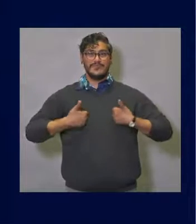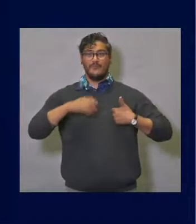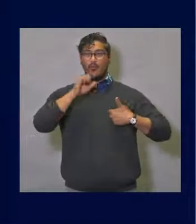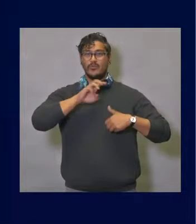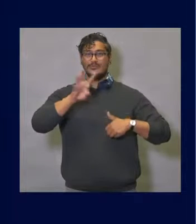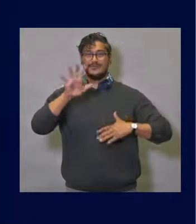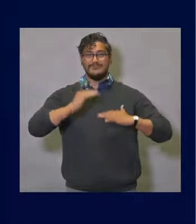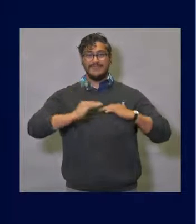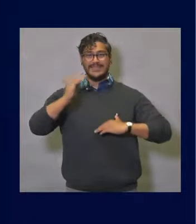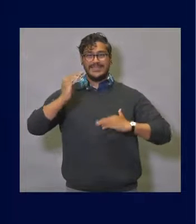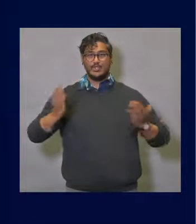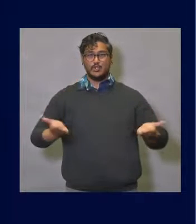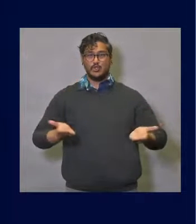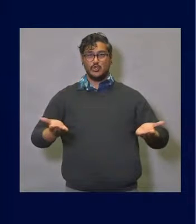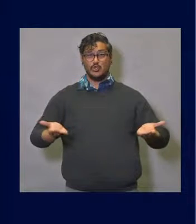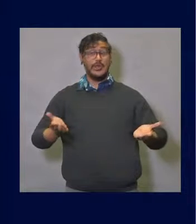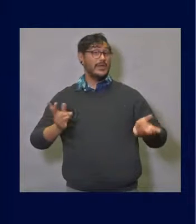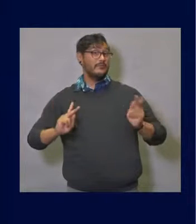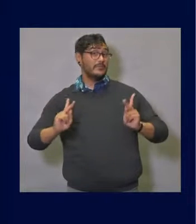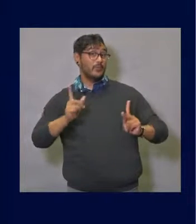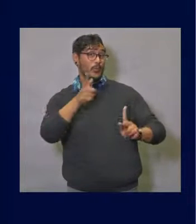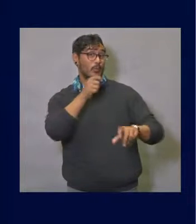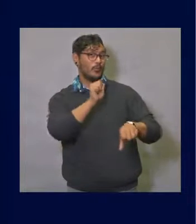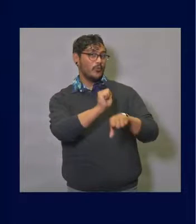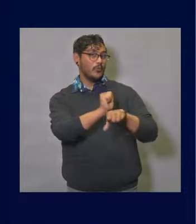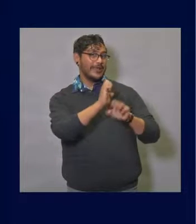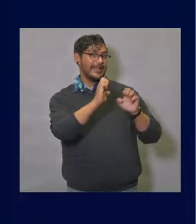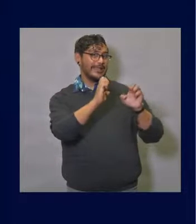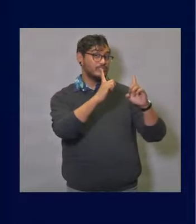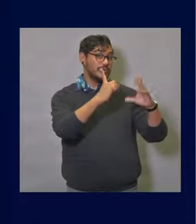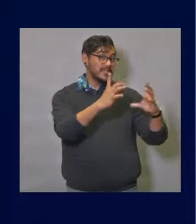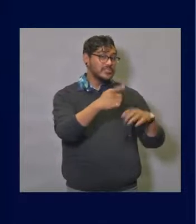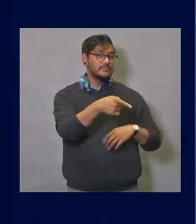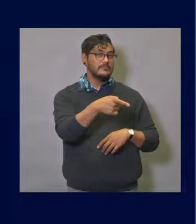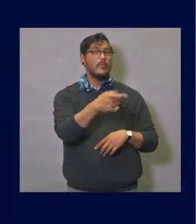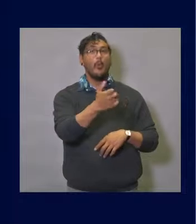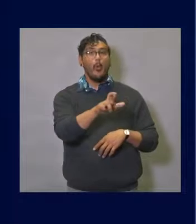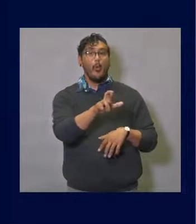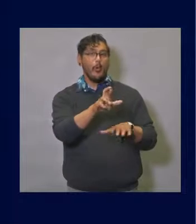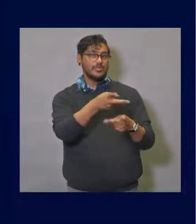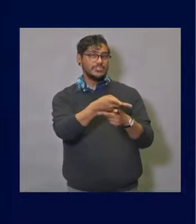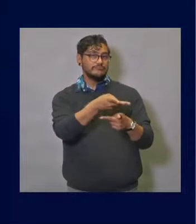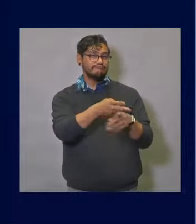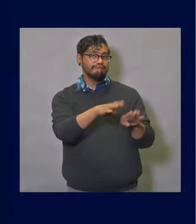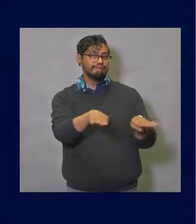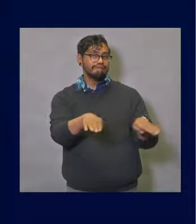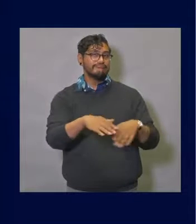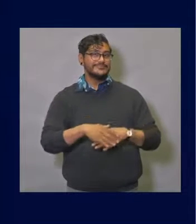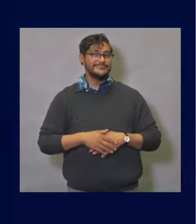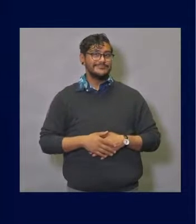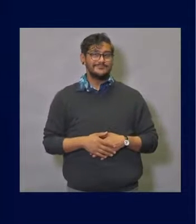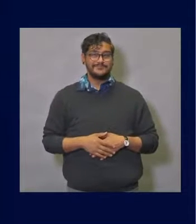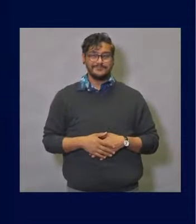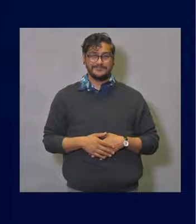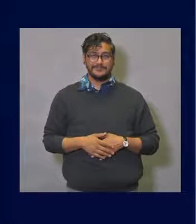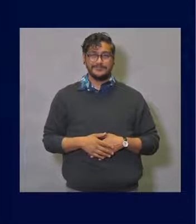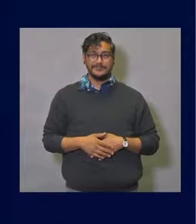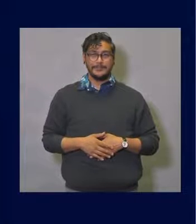older and people working in education or the child care sector. I'll take the next slide.